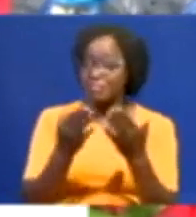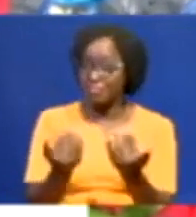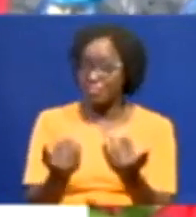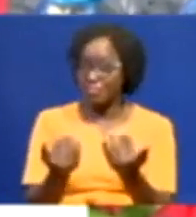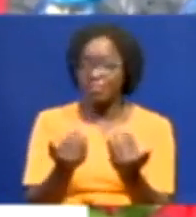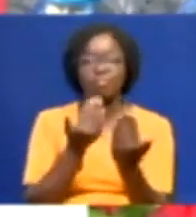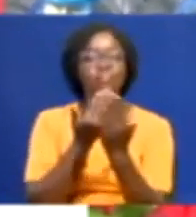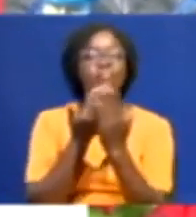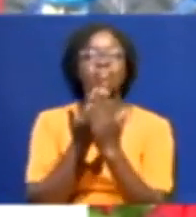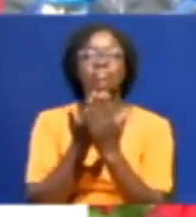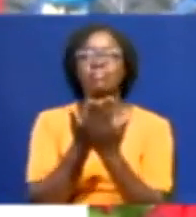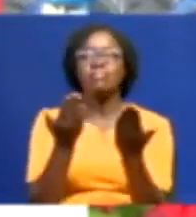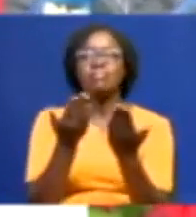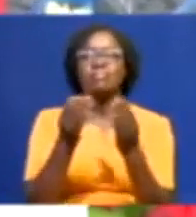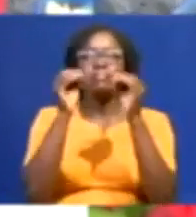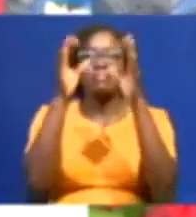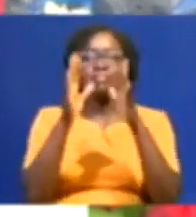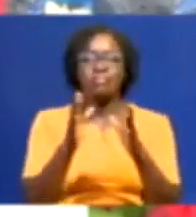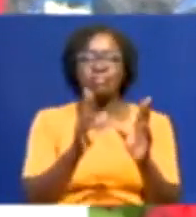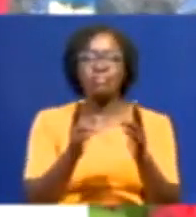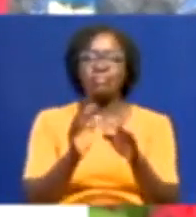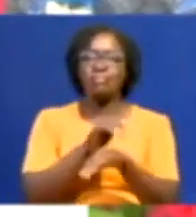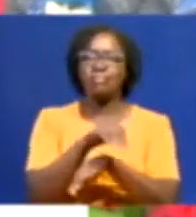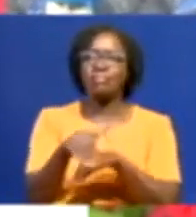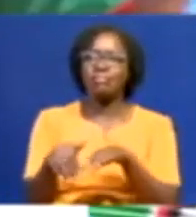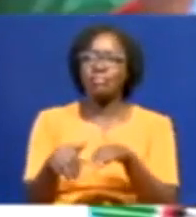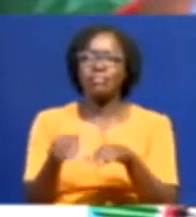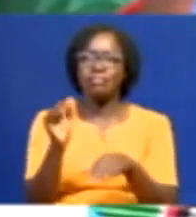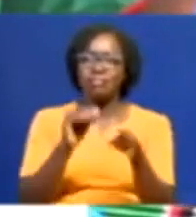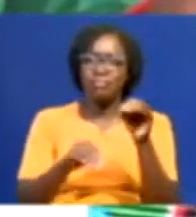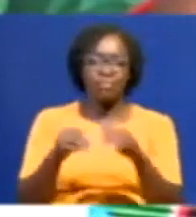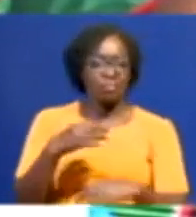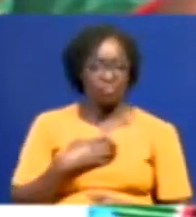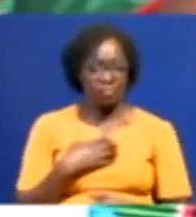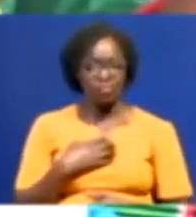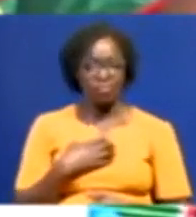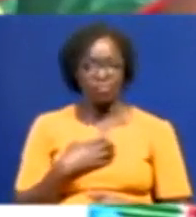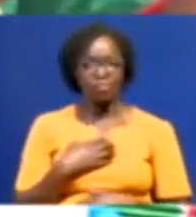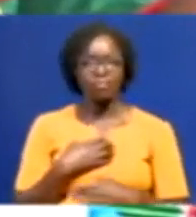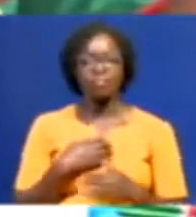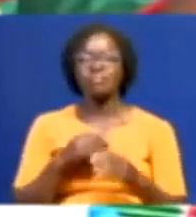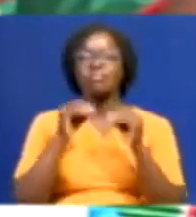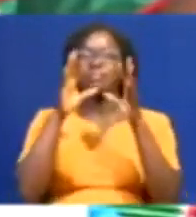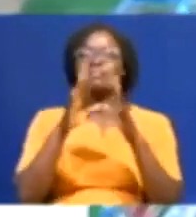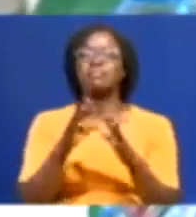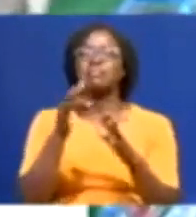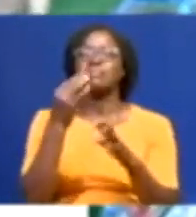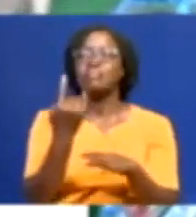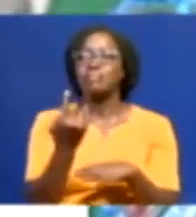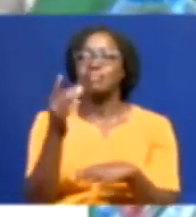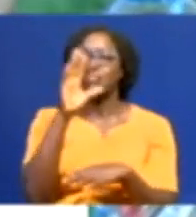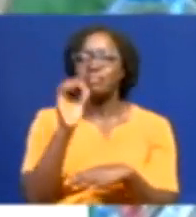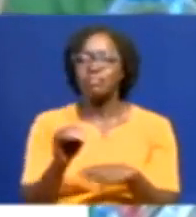to thank him. Teachers, we are normally covered under what we call contributory pension, where the teachers give 31% and the